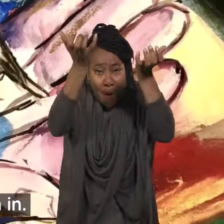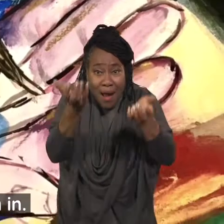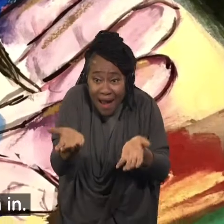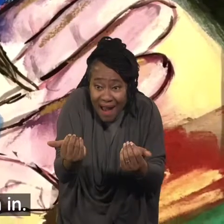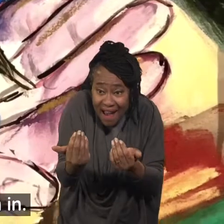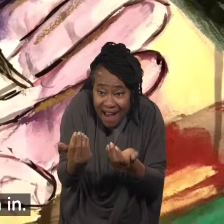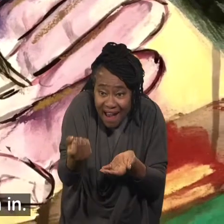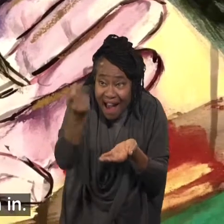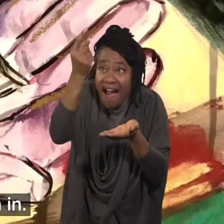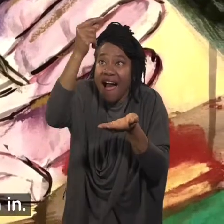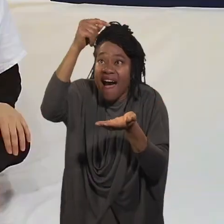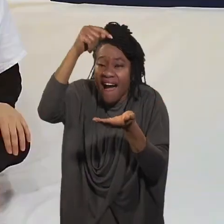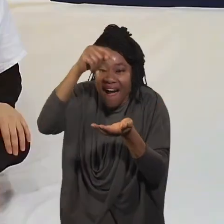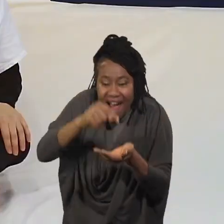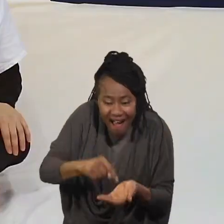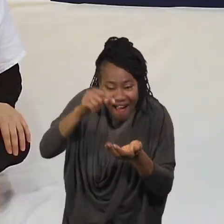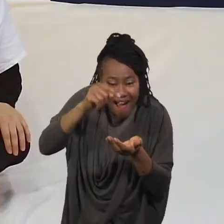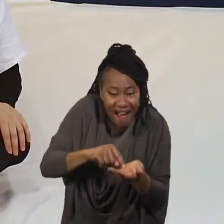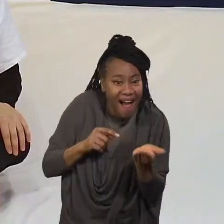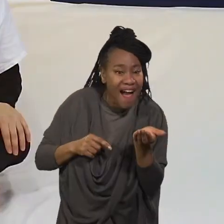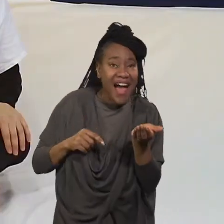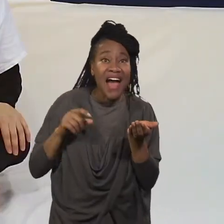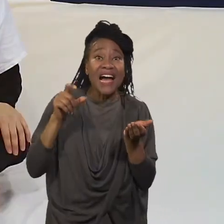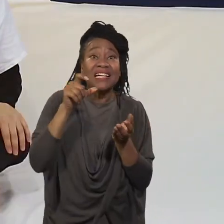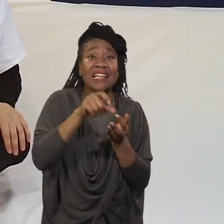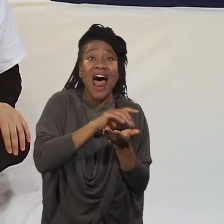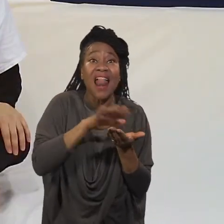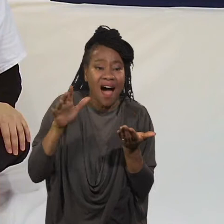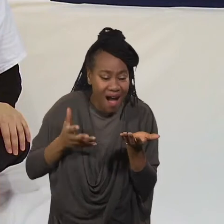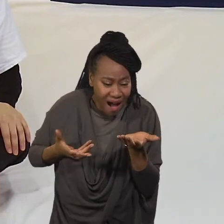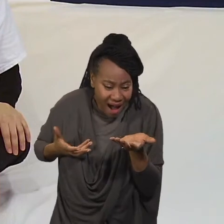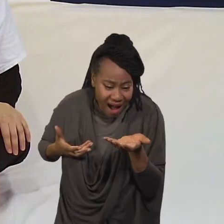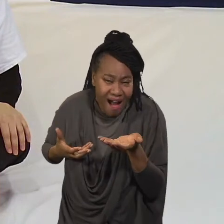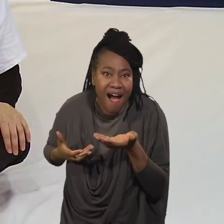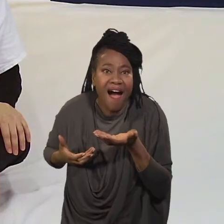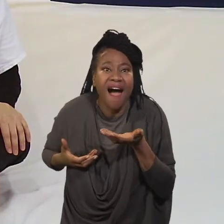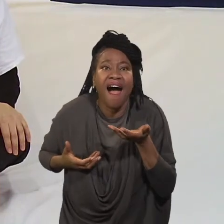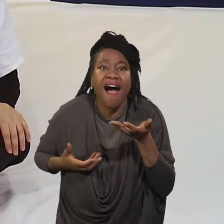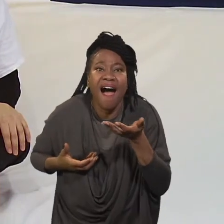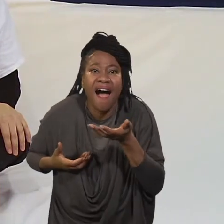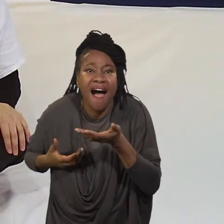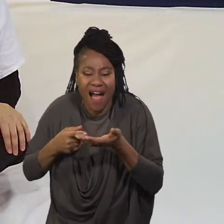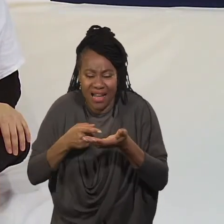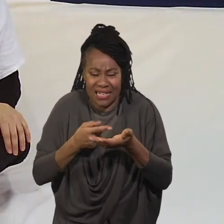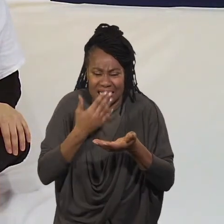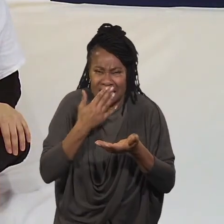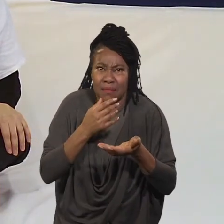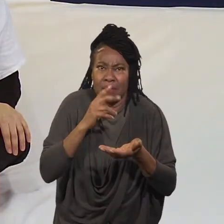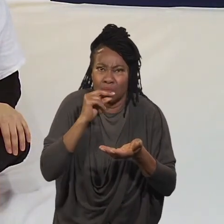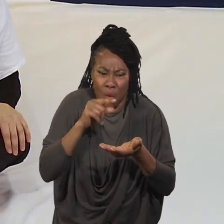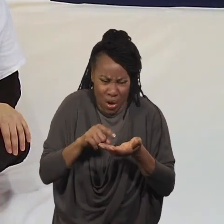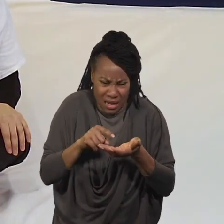in. He jumped onto Delilah's hand, and it seemed to say, I